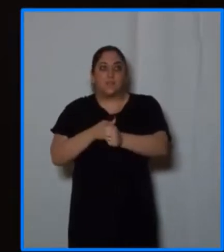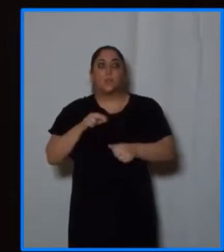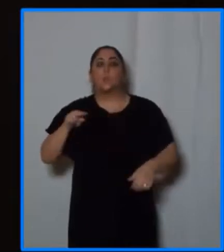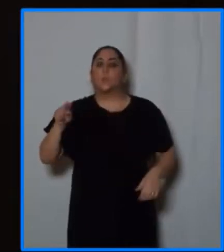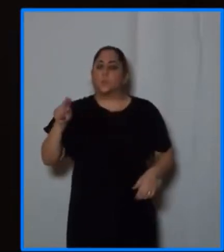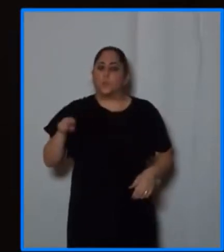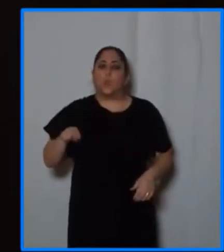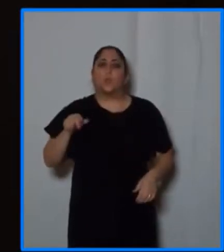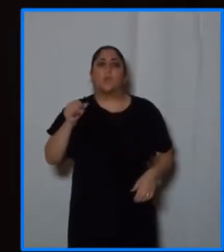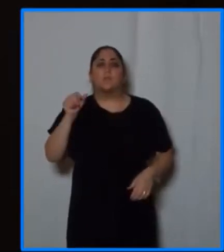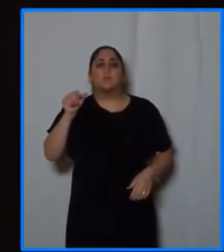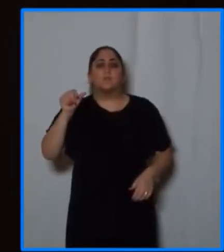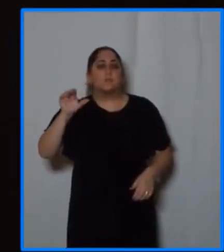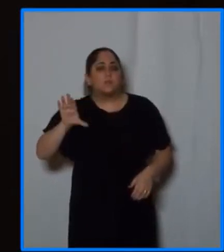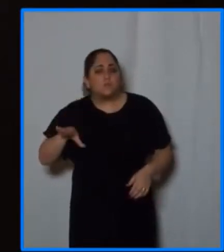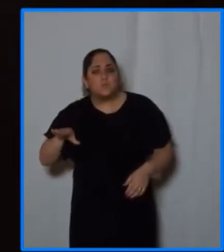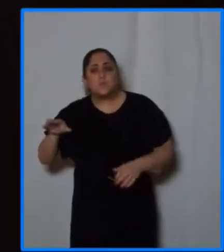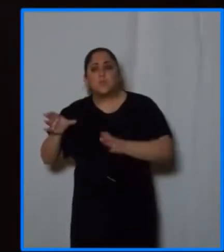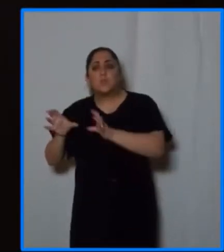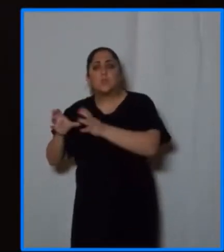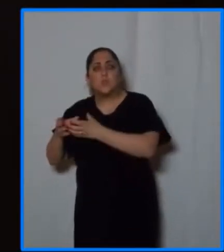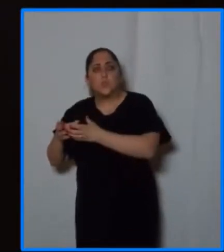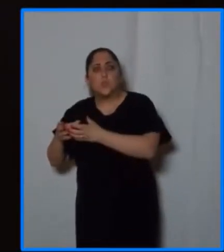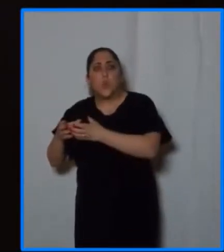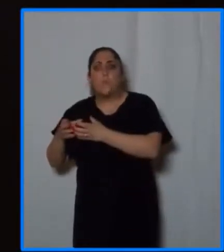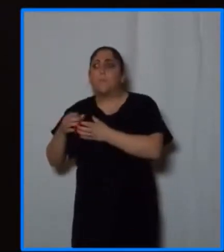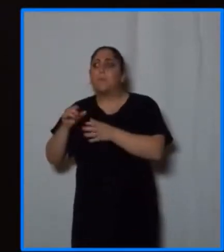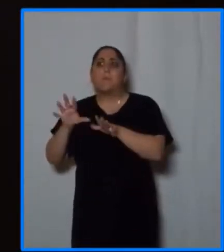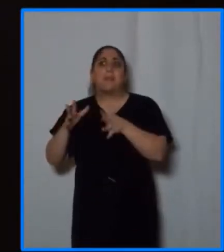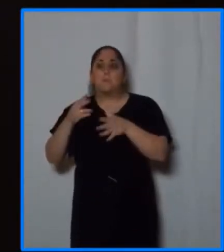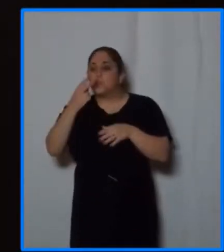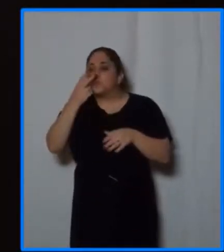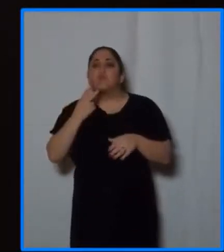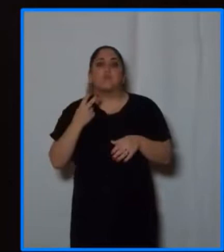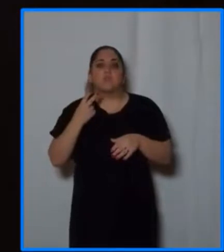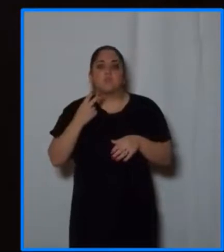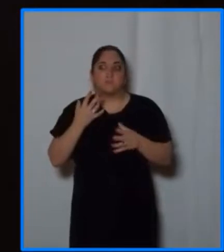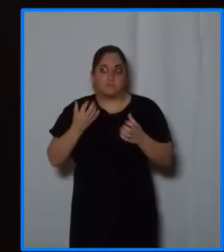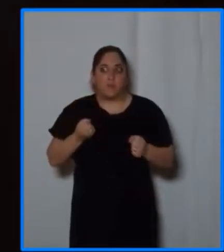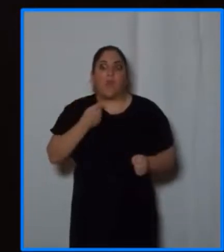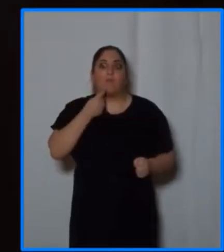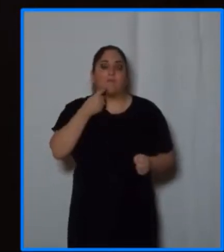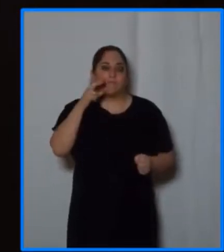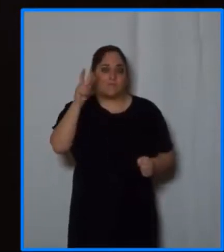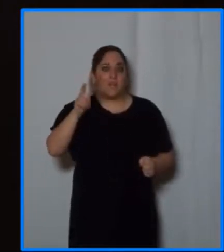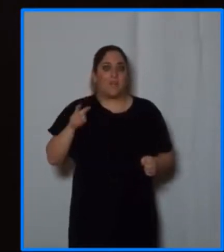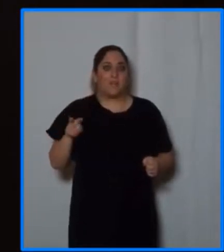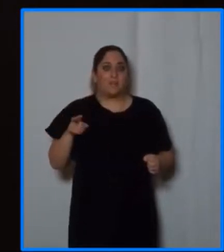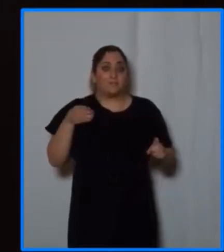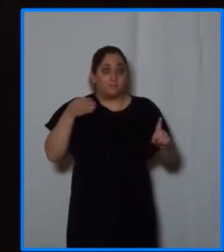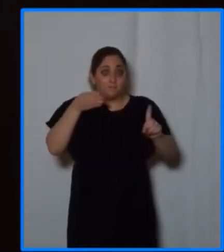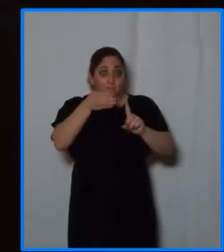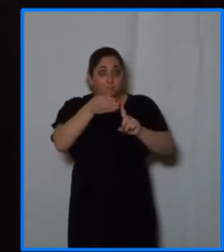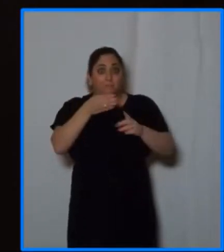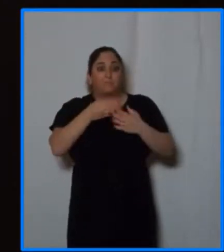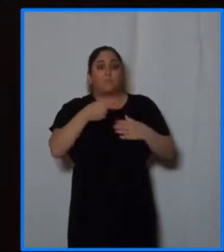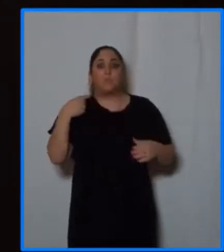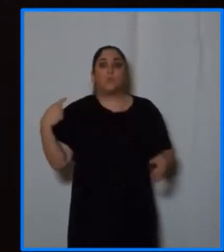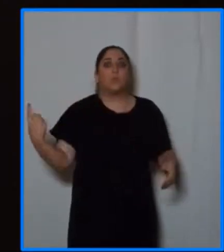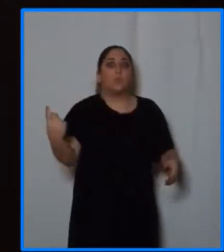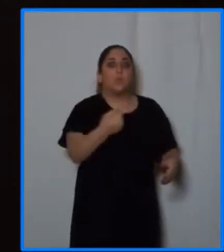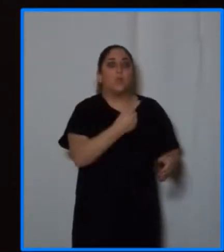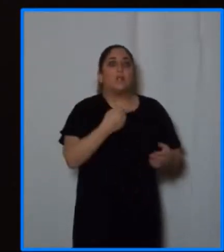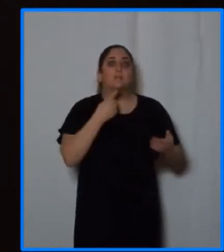as other disadvantaged groups such as the elderly. The aim is to ensure that everybody can